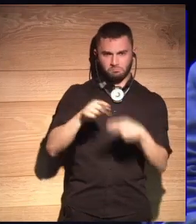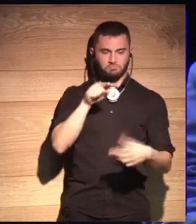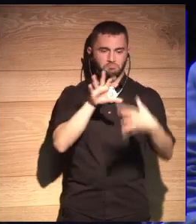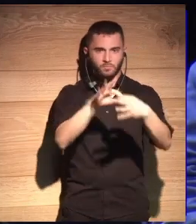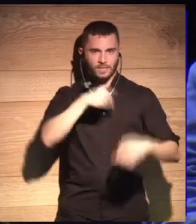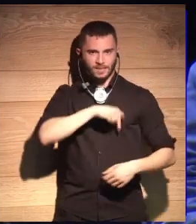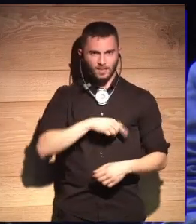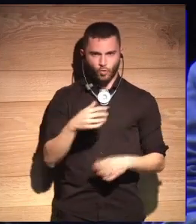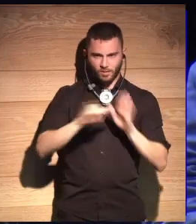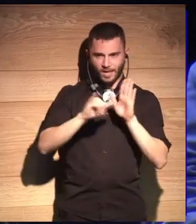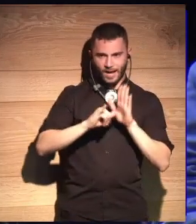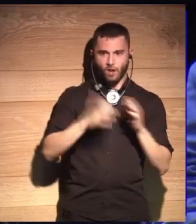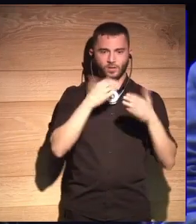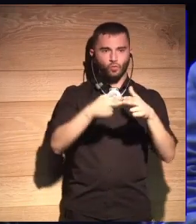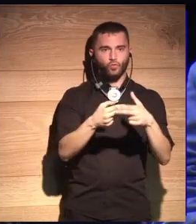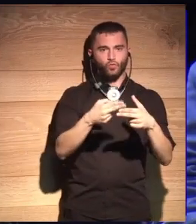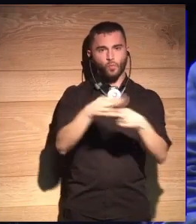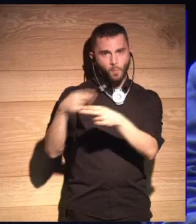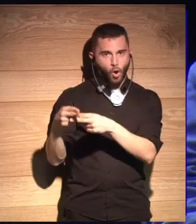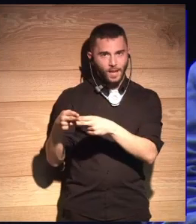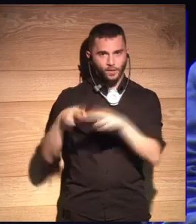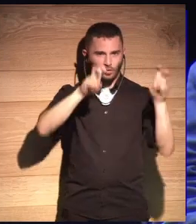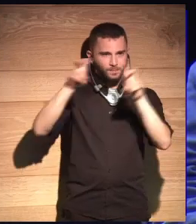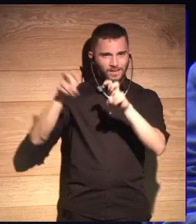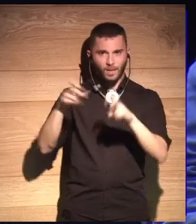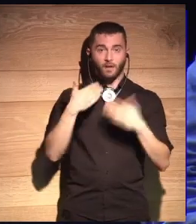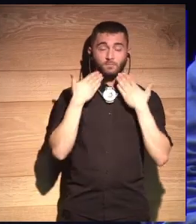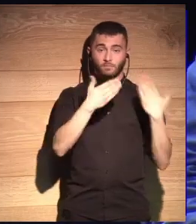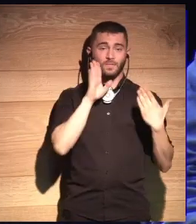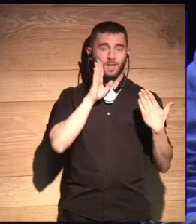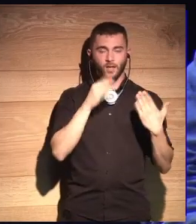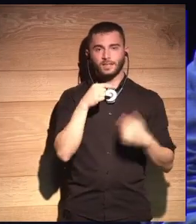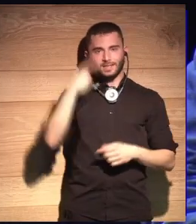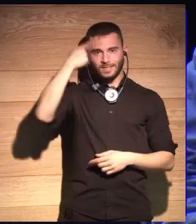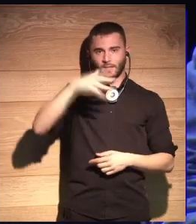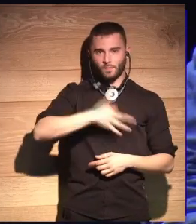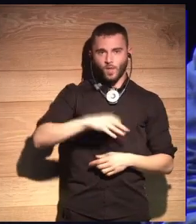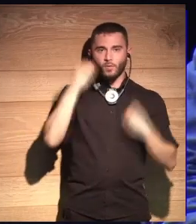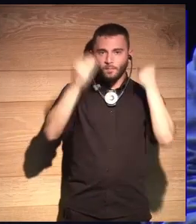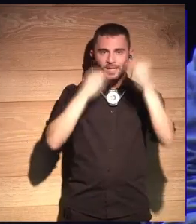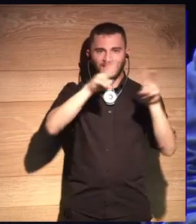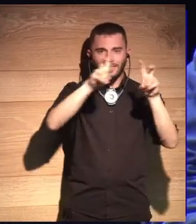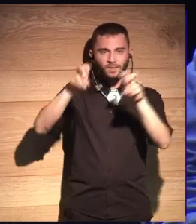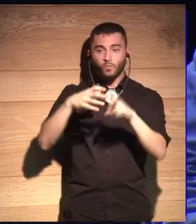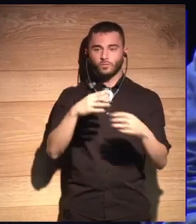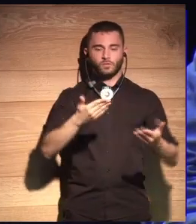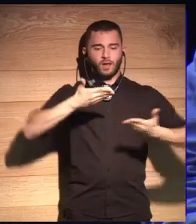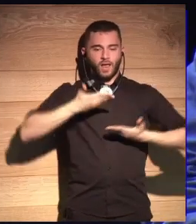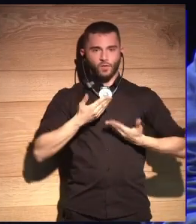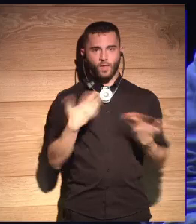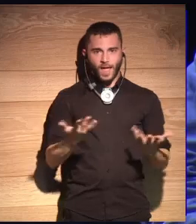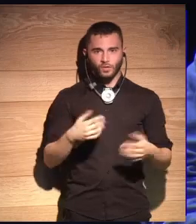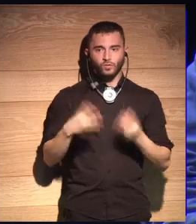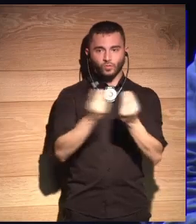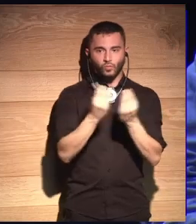informational shortcuts, so to speak, because they are close to the parties, and so we can know exactly what we should think about many